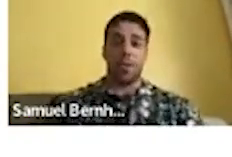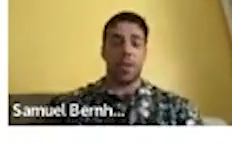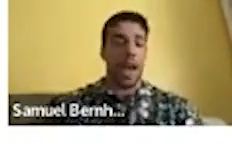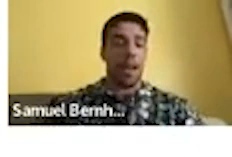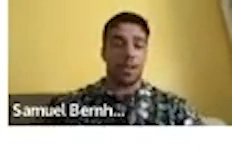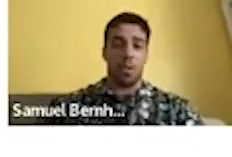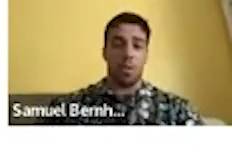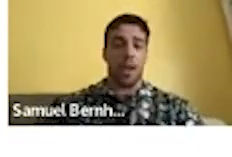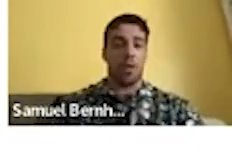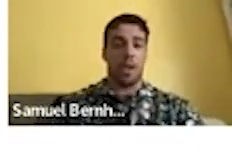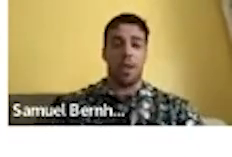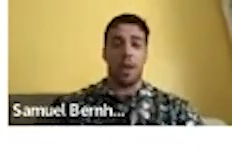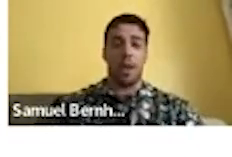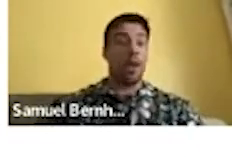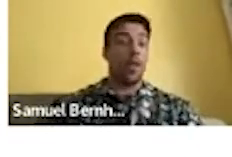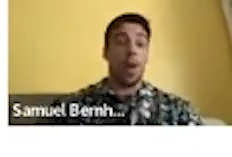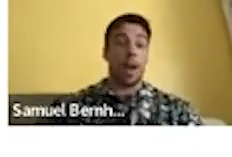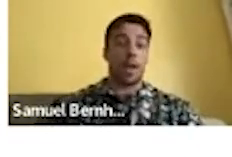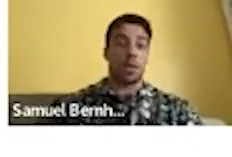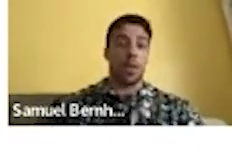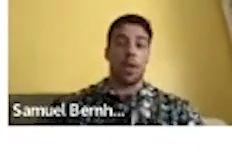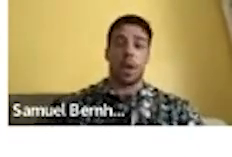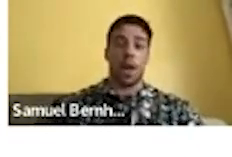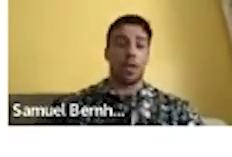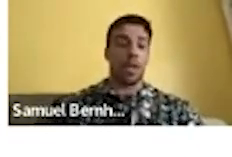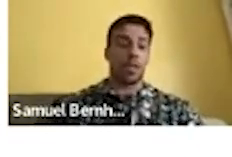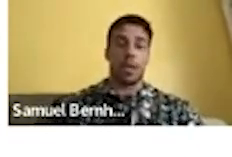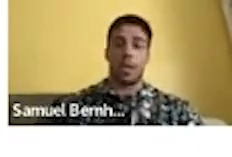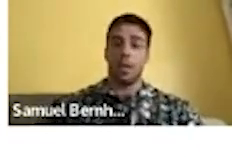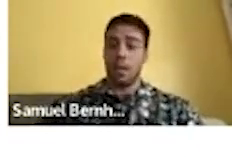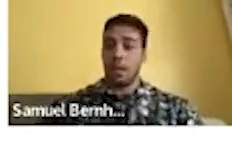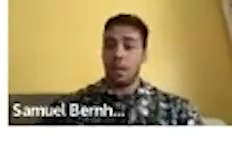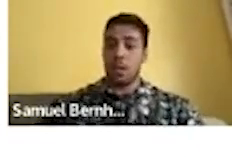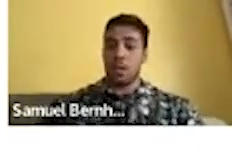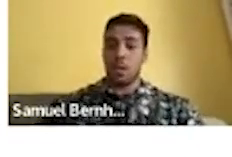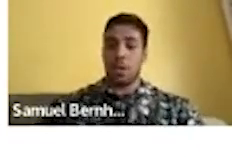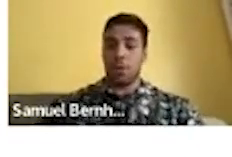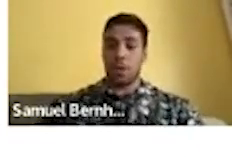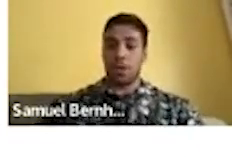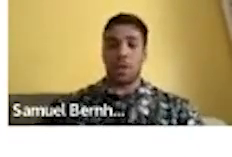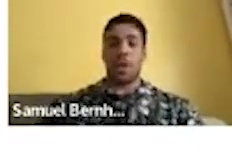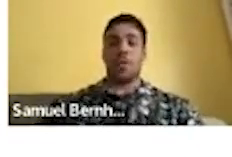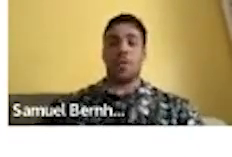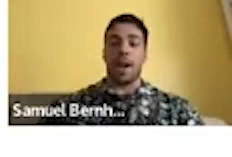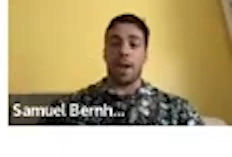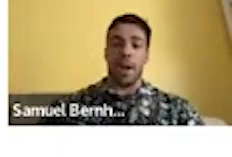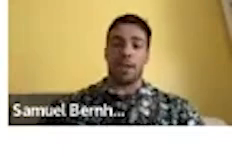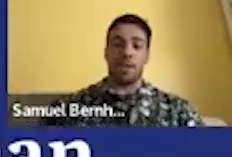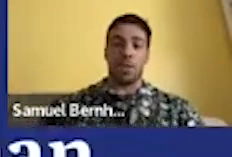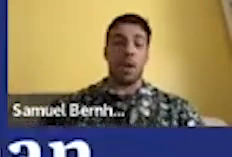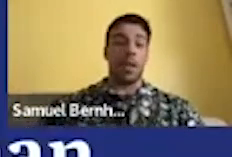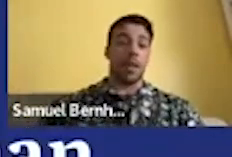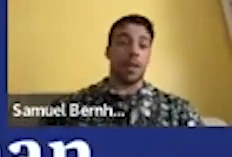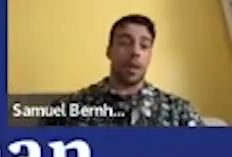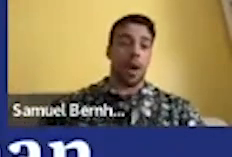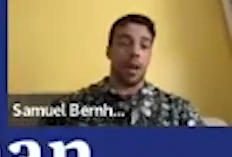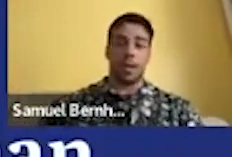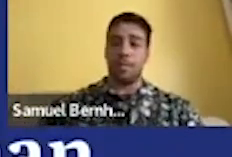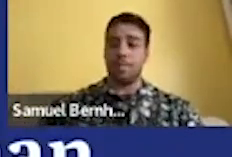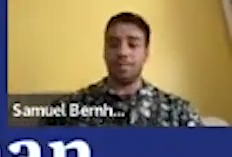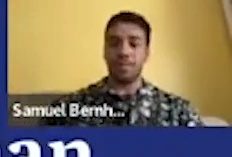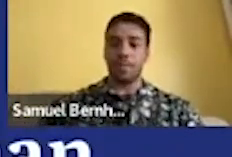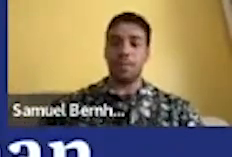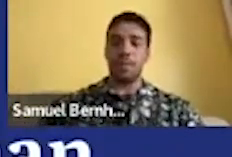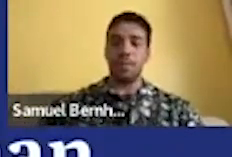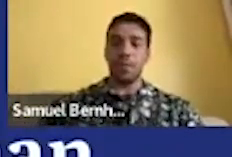for their talent, their work ethic, and their readiness when they go to college next year. So the first recipient of the Academic Excellence Award is Elena